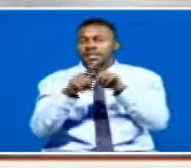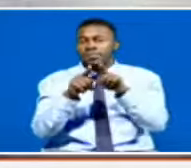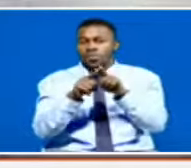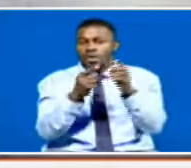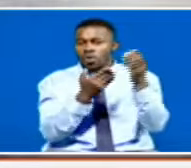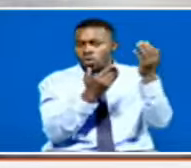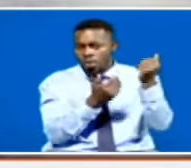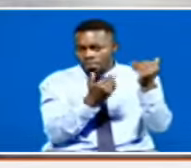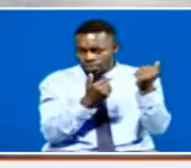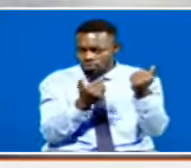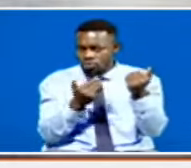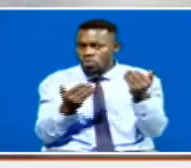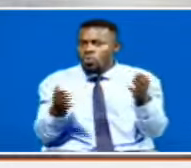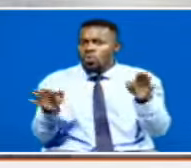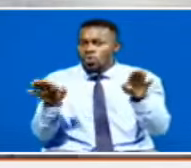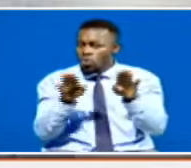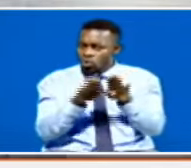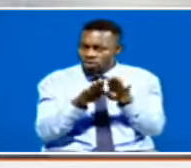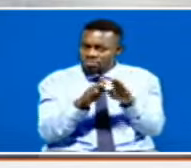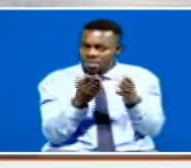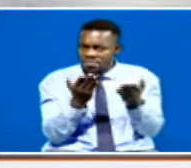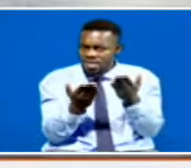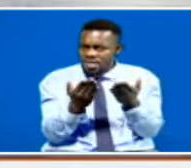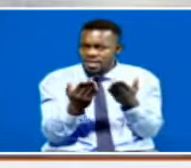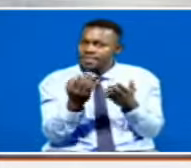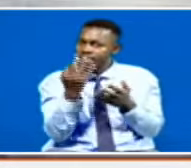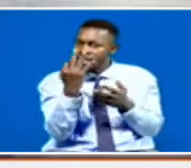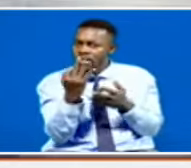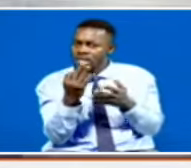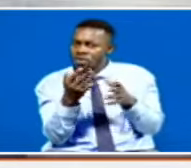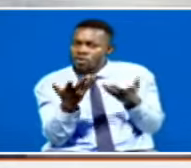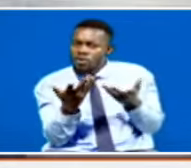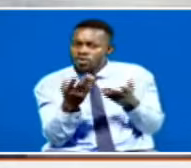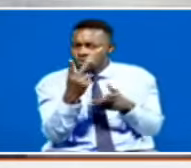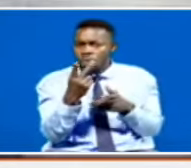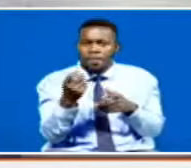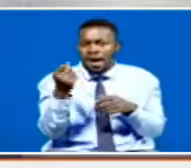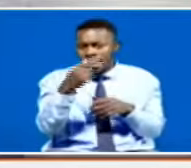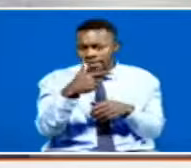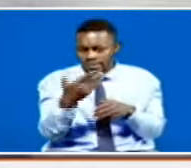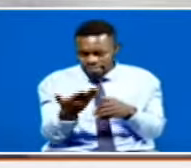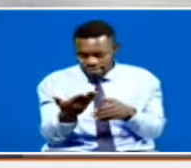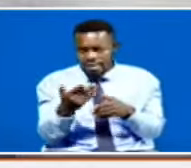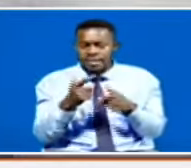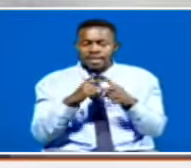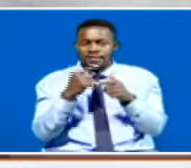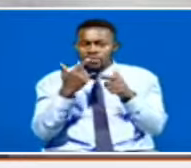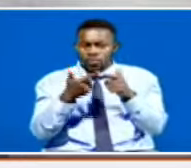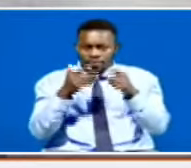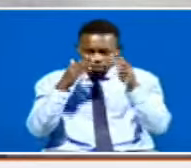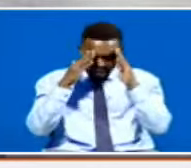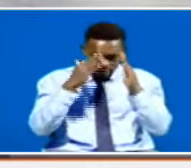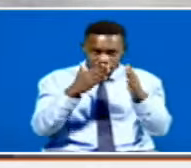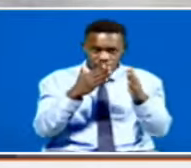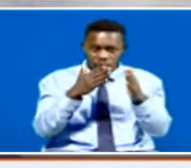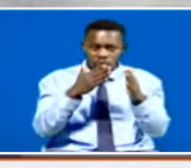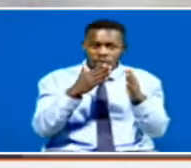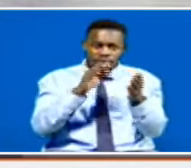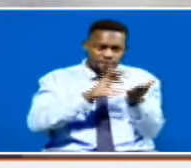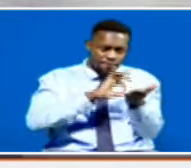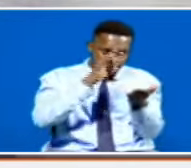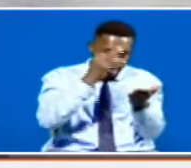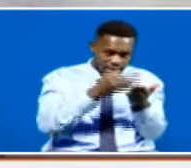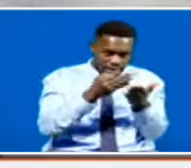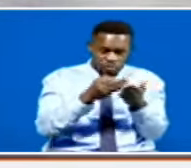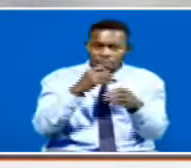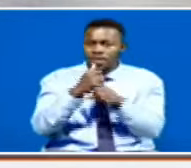complete fully the project in the next 2-3 months. And we're working to ensure that our part of commitment as a country is funded to make sure that this